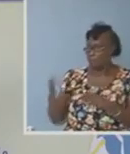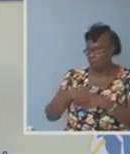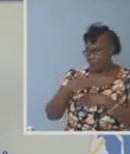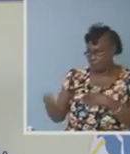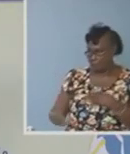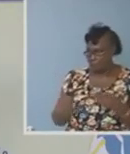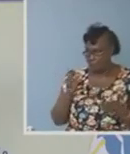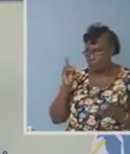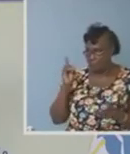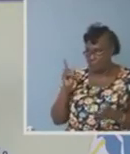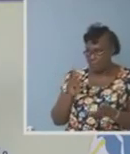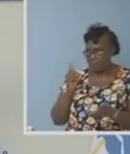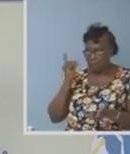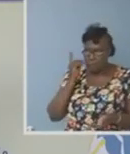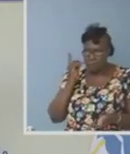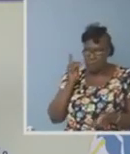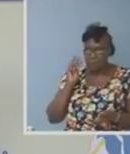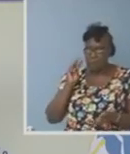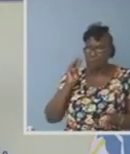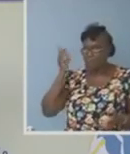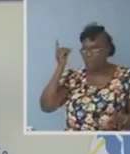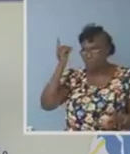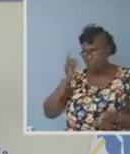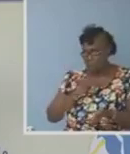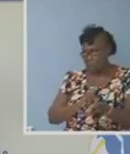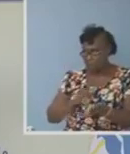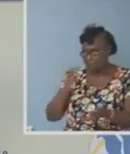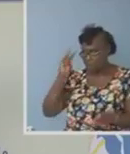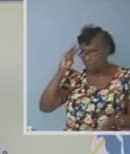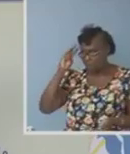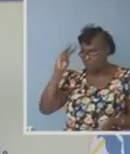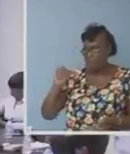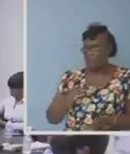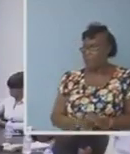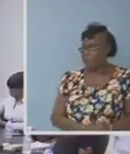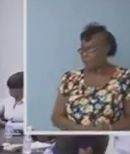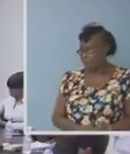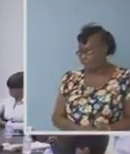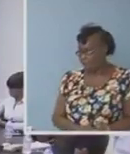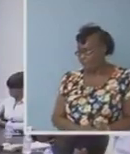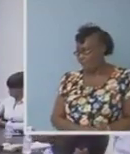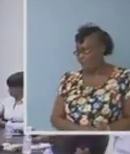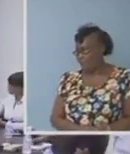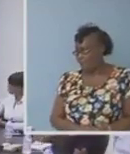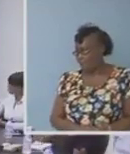will just give us a wrap up with some advice, some medical advice.